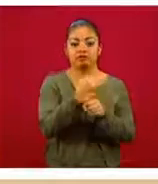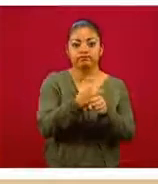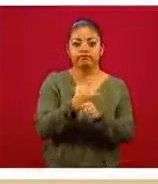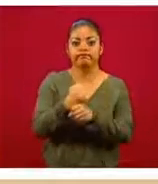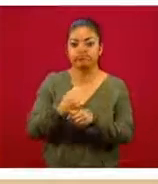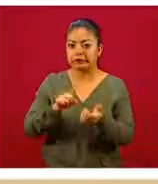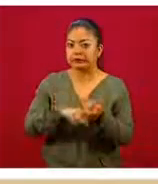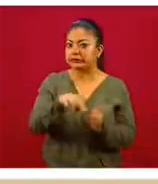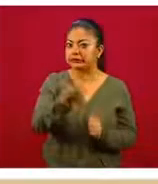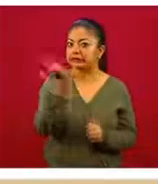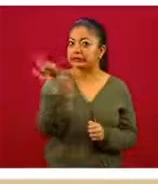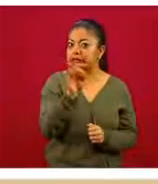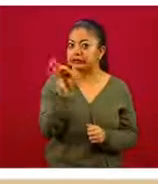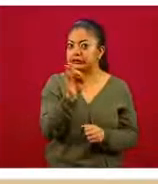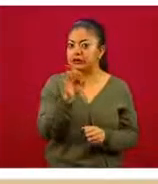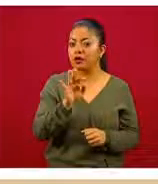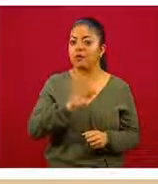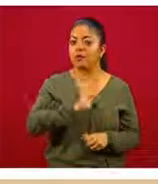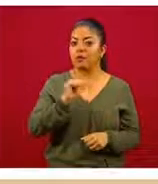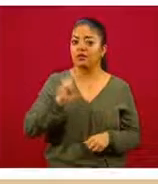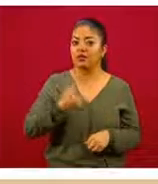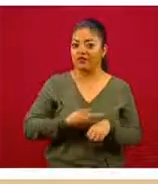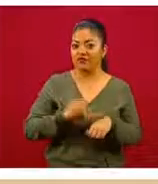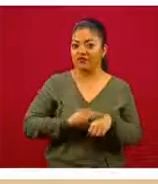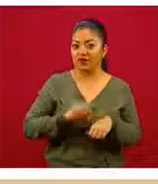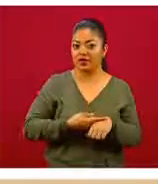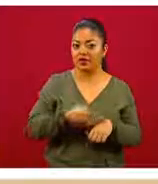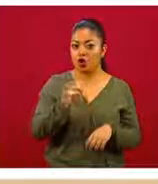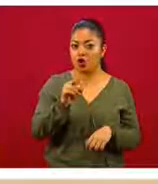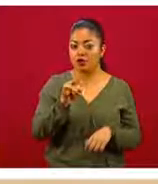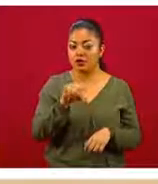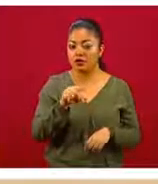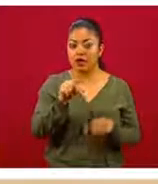201,838 people have been tested, and then we have